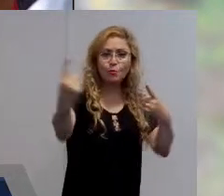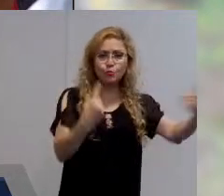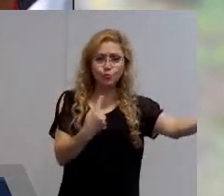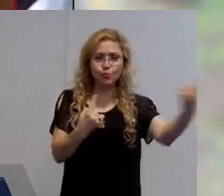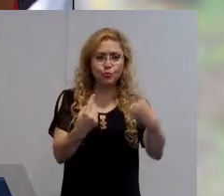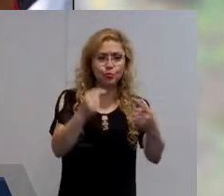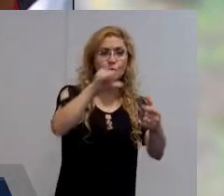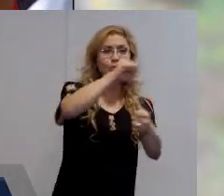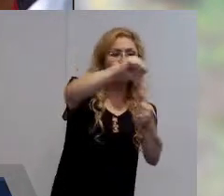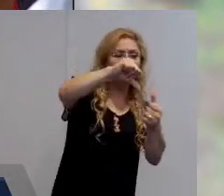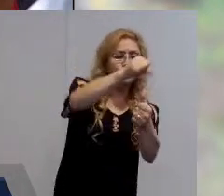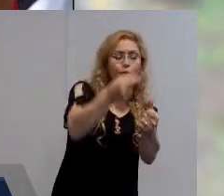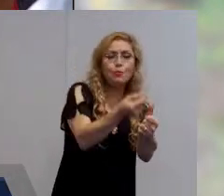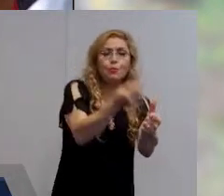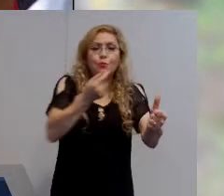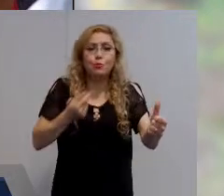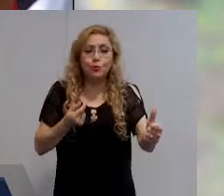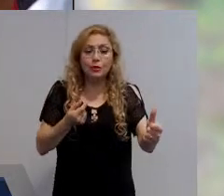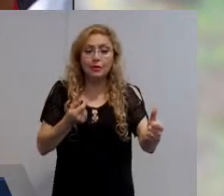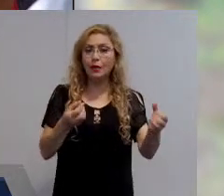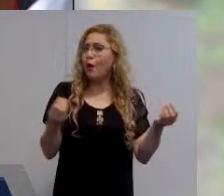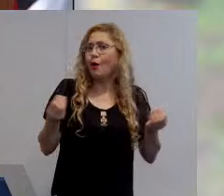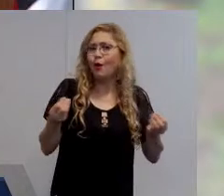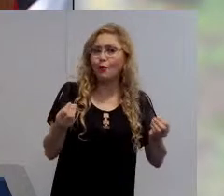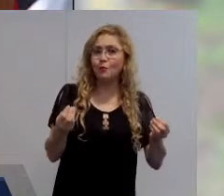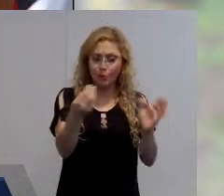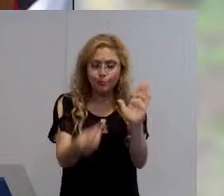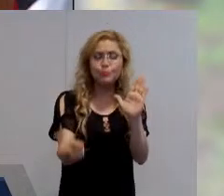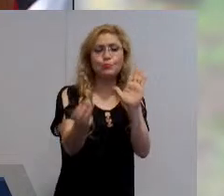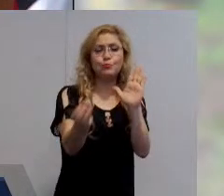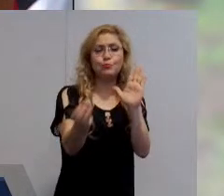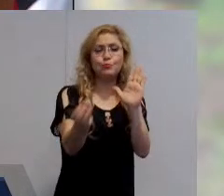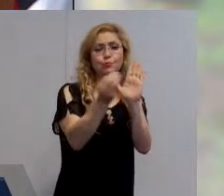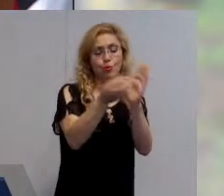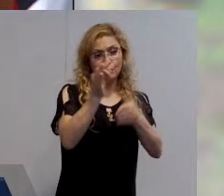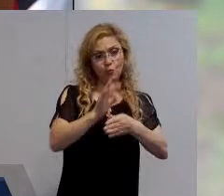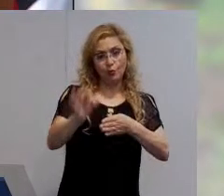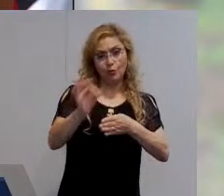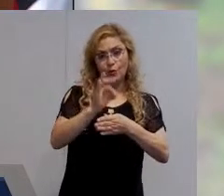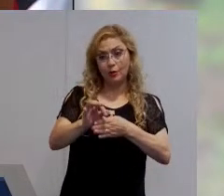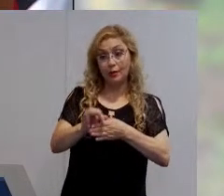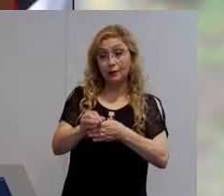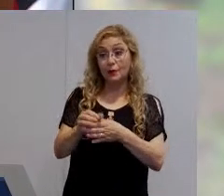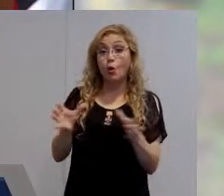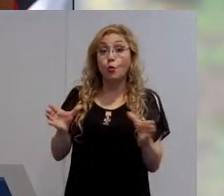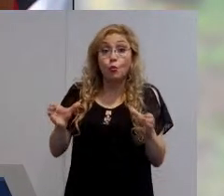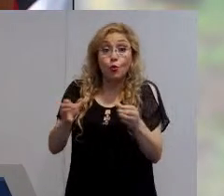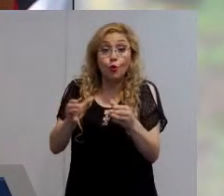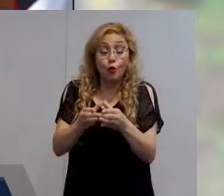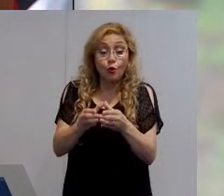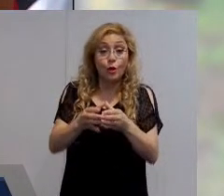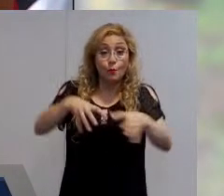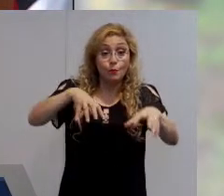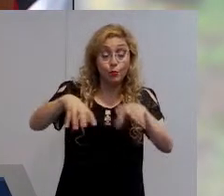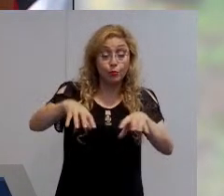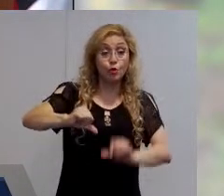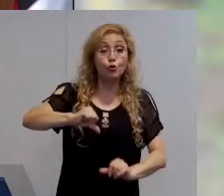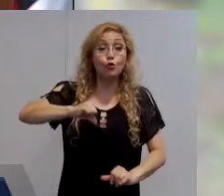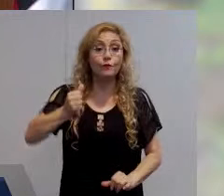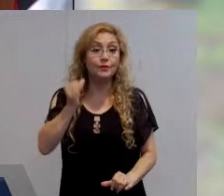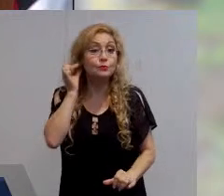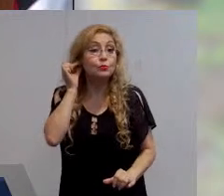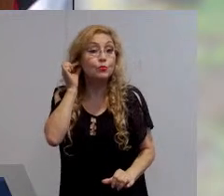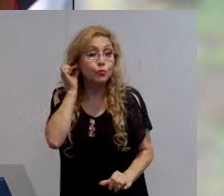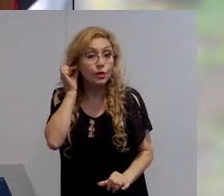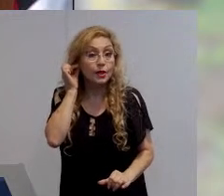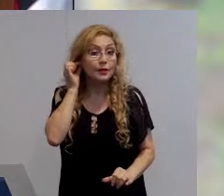regional mechanisms that include the collective recommendations by the organization of farmers, young